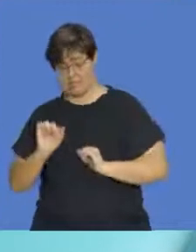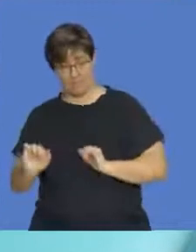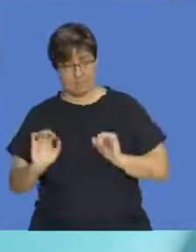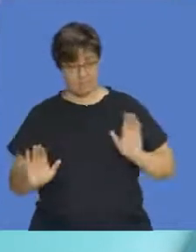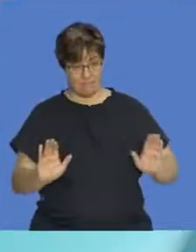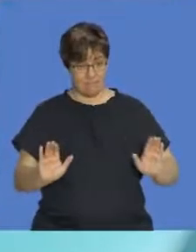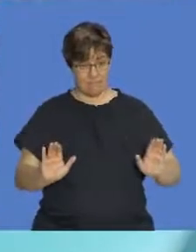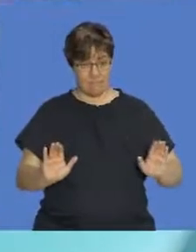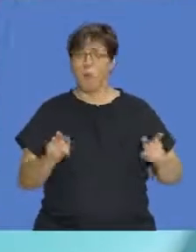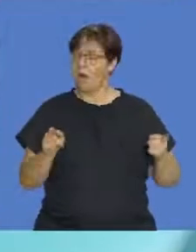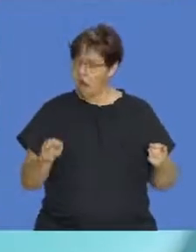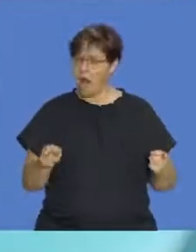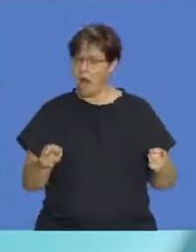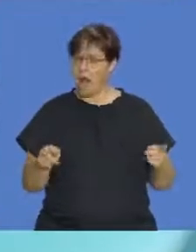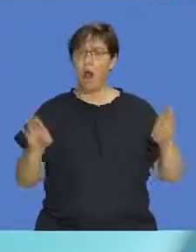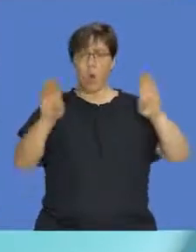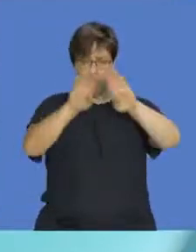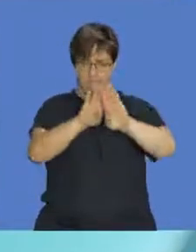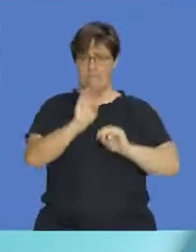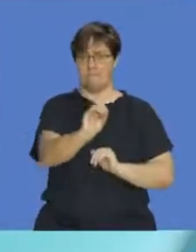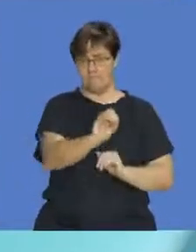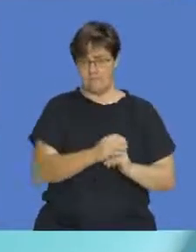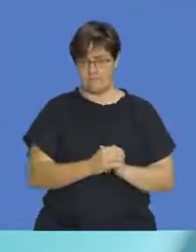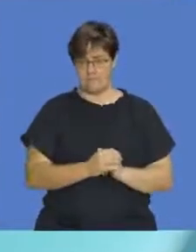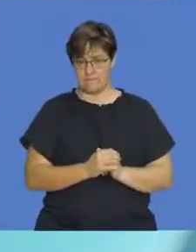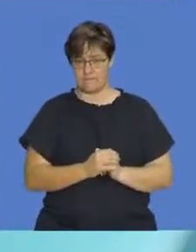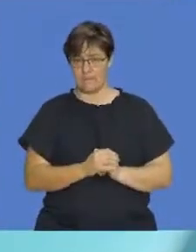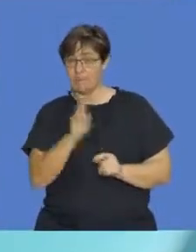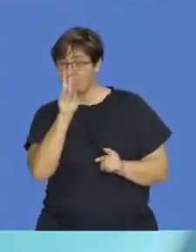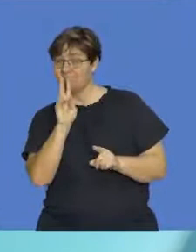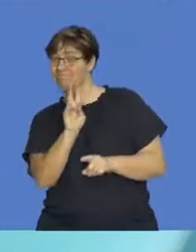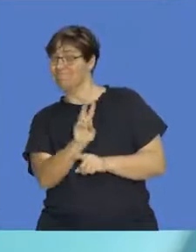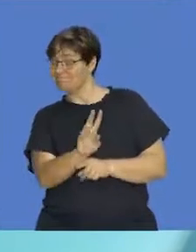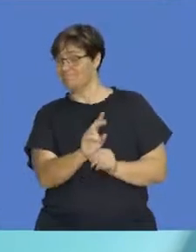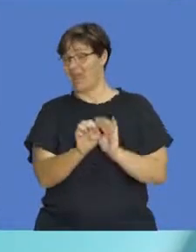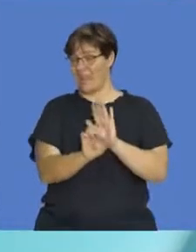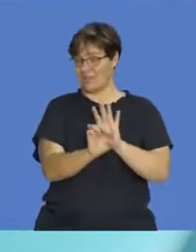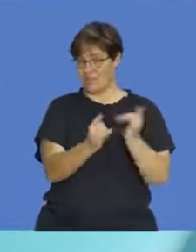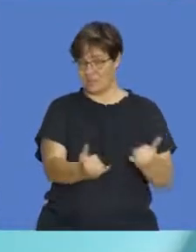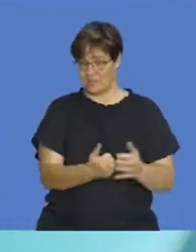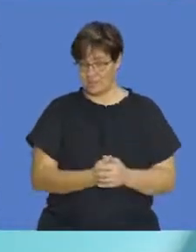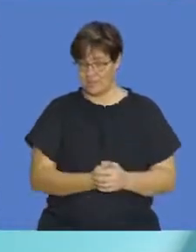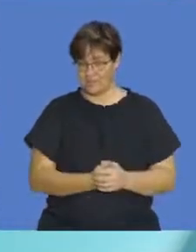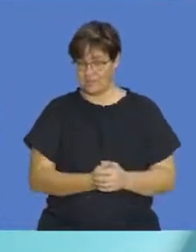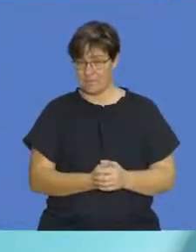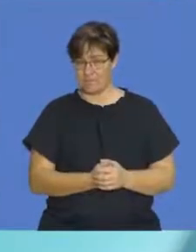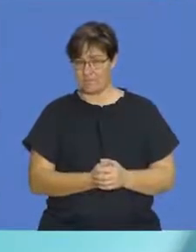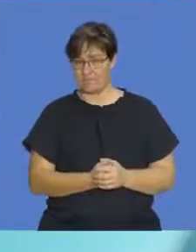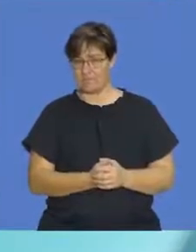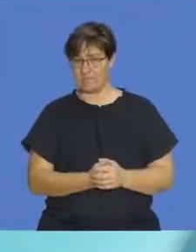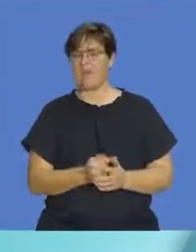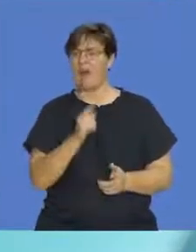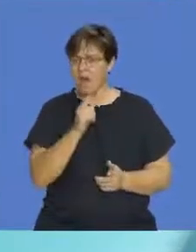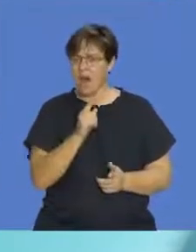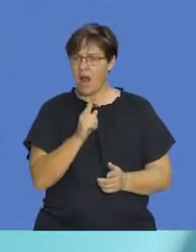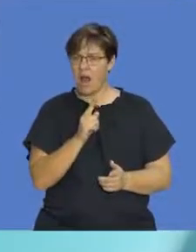that make sense, that overlap. Okay, we're going to look at such an example just now when we have a look at a